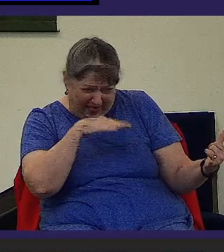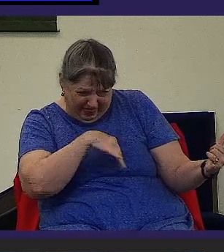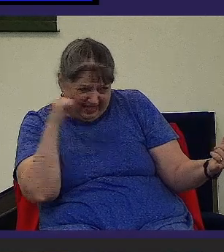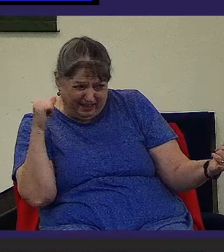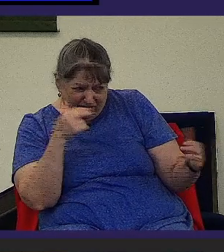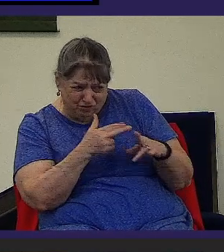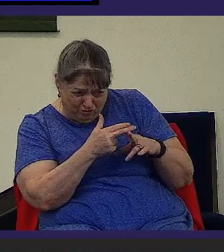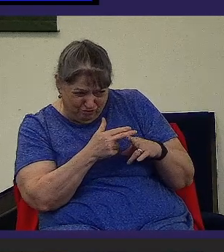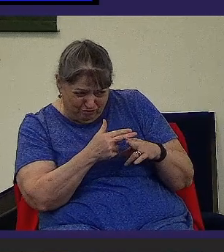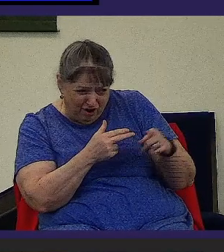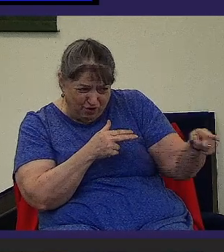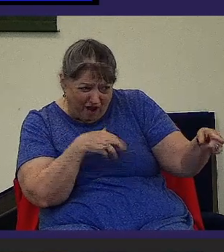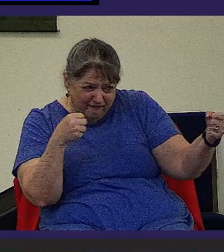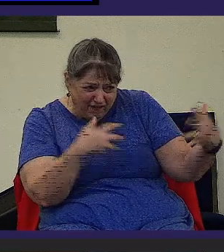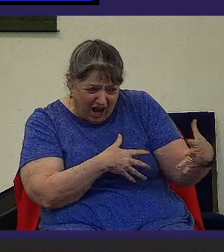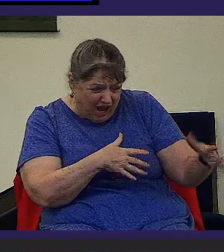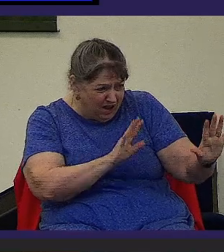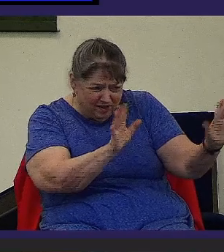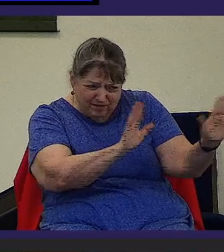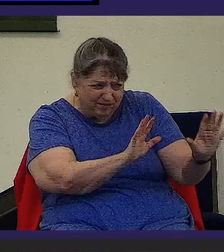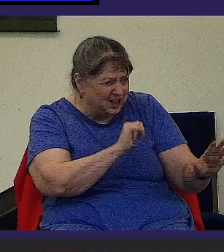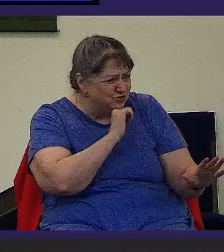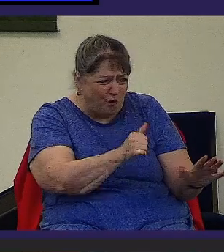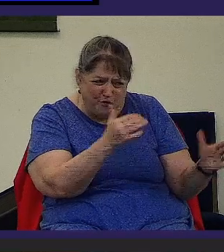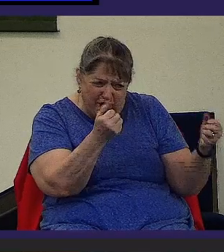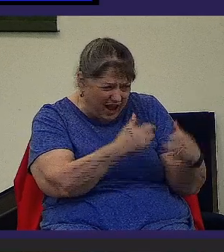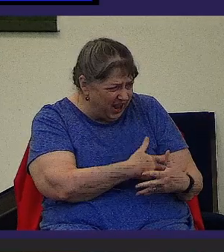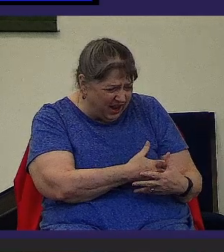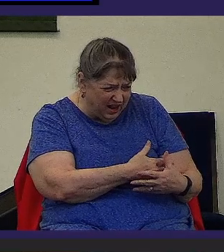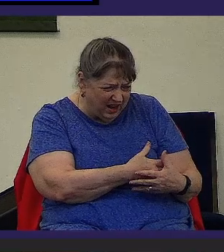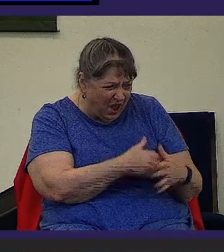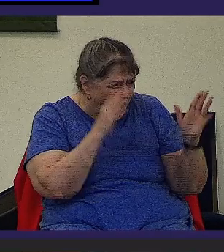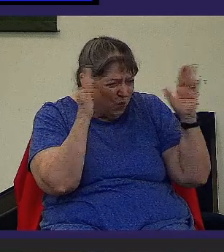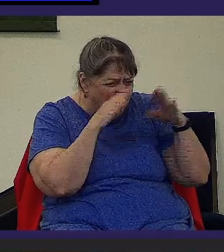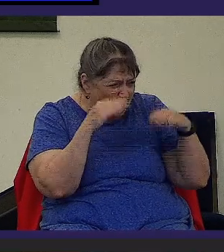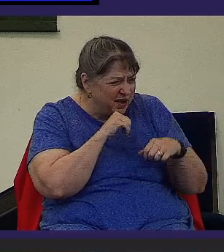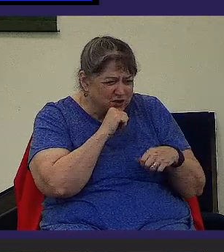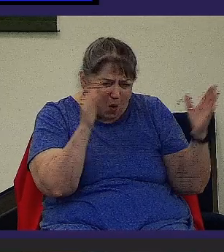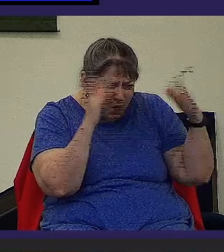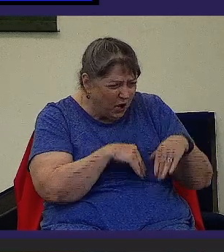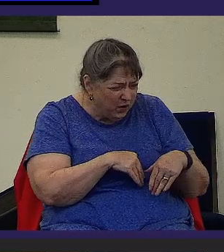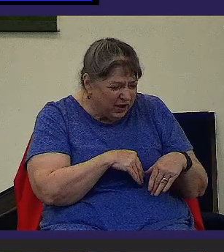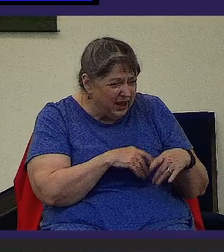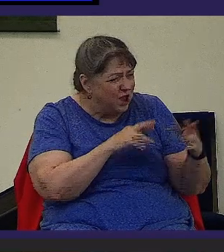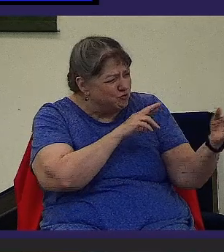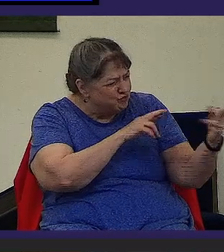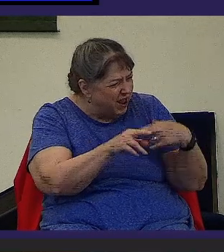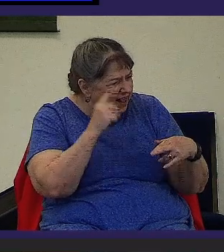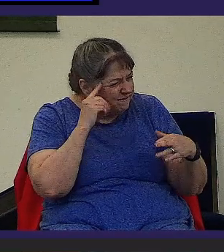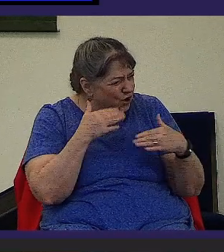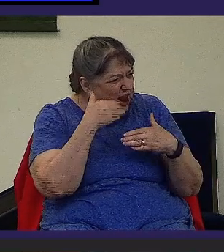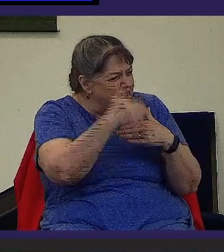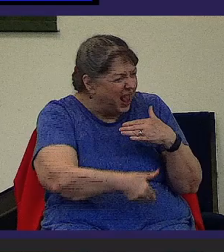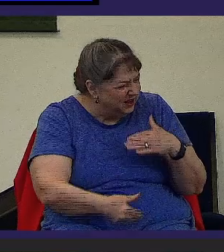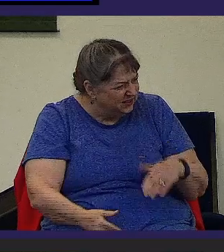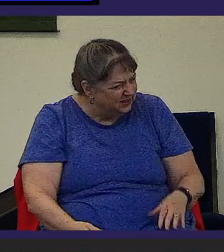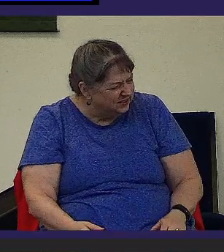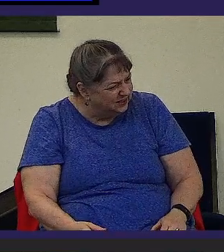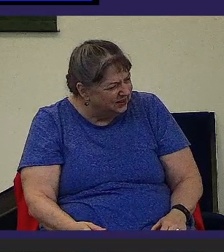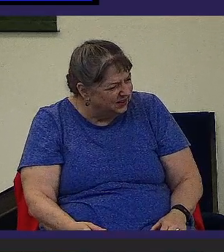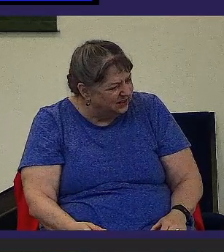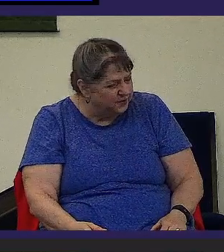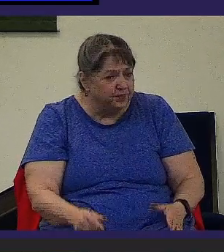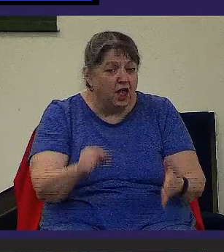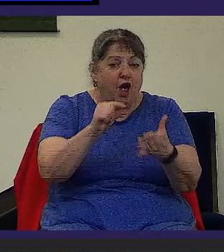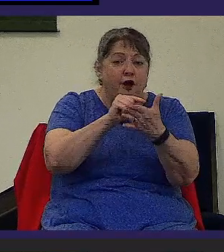is so he's confirming and preparing them for what's next in fact in verse 19